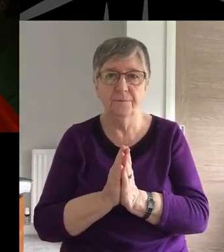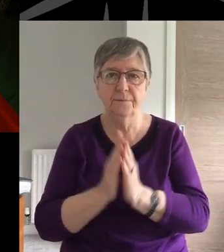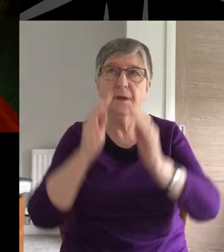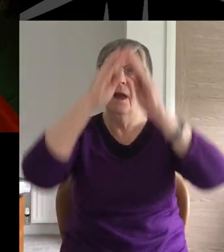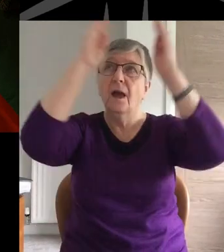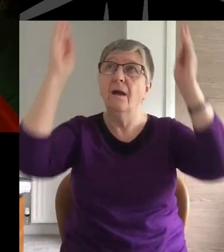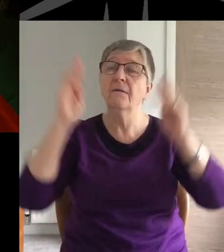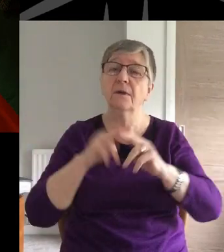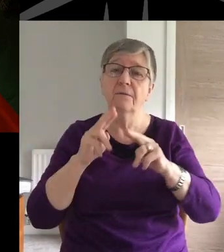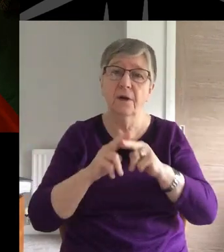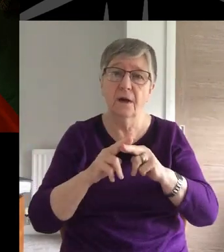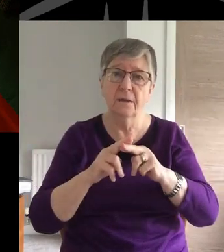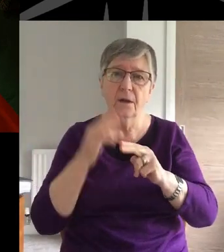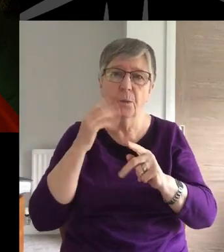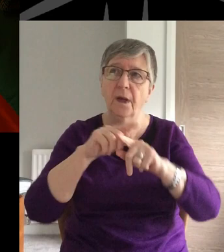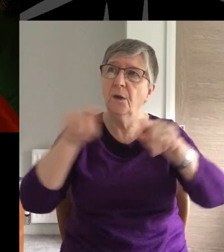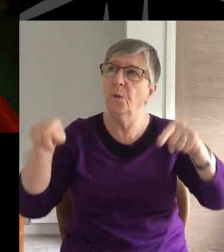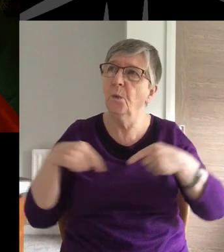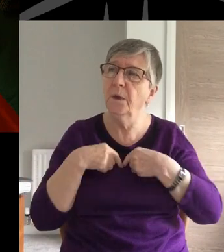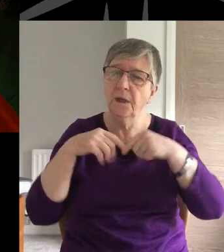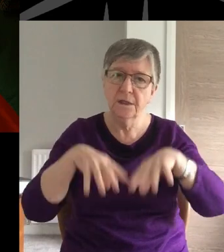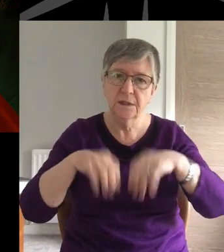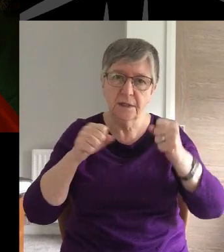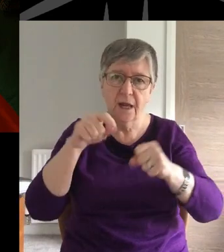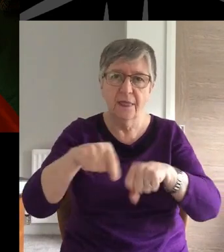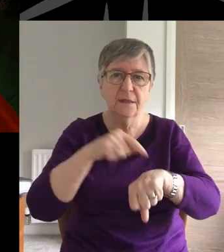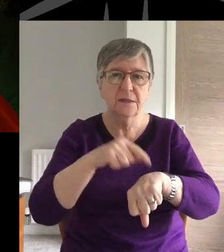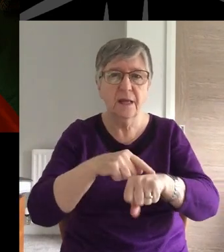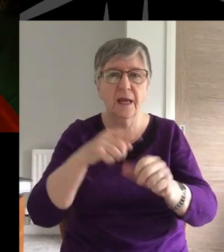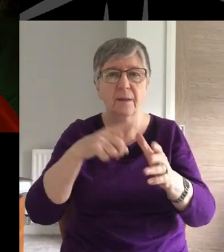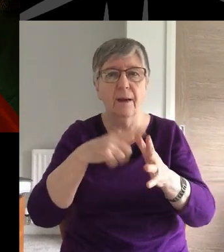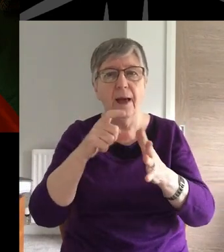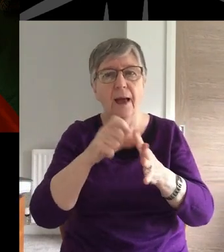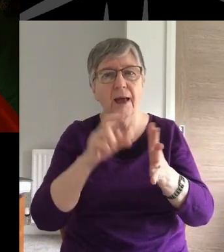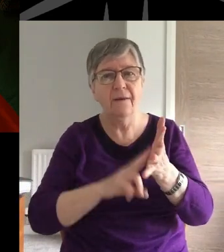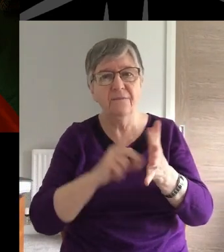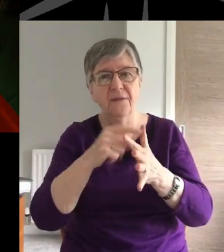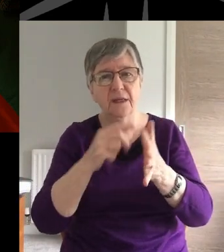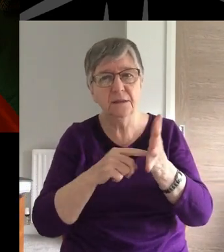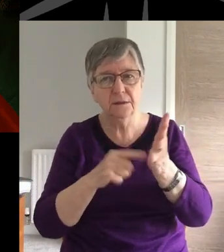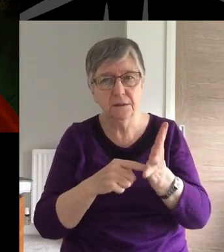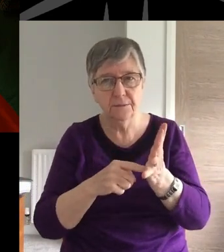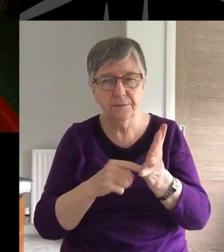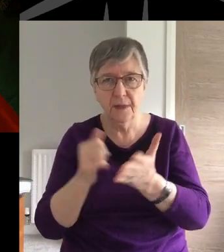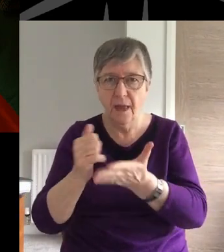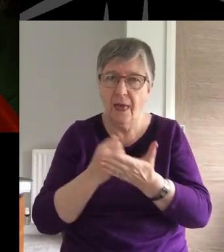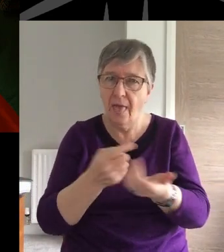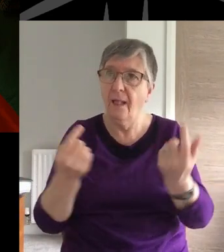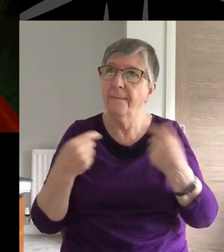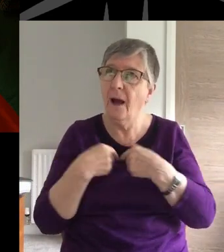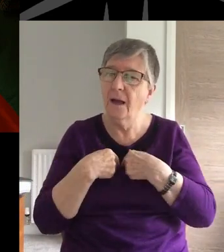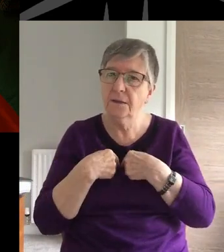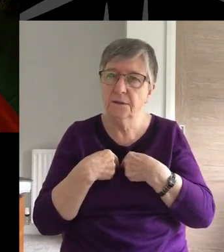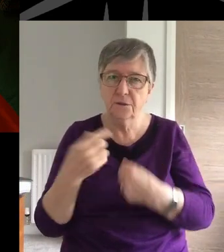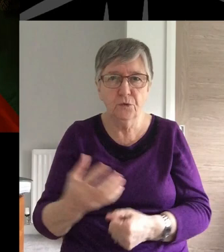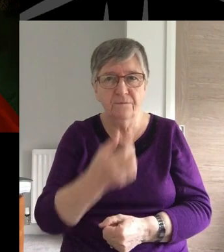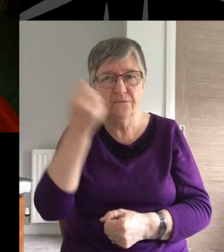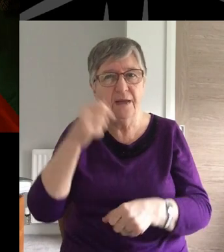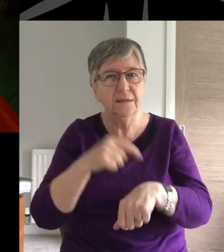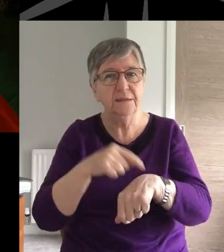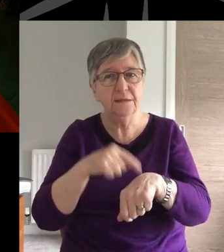Heavenly Father, as we enter this time of Advent, help us find time in our busy